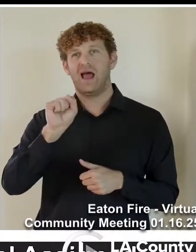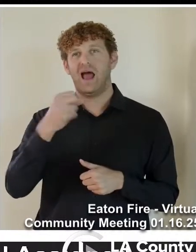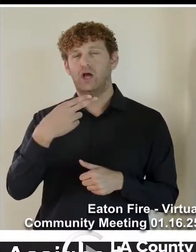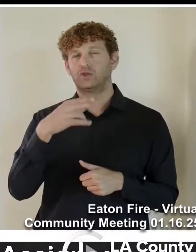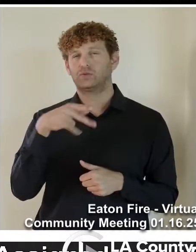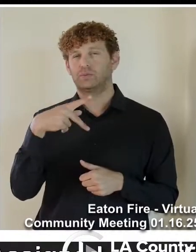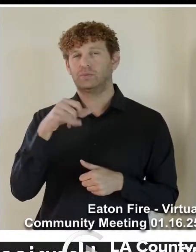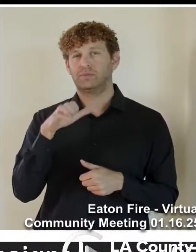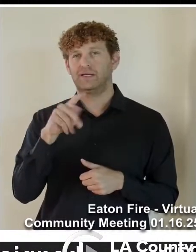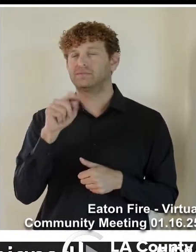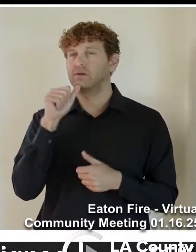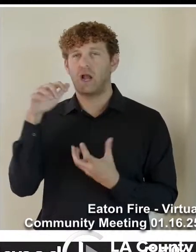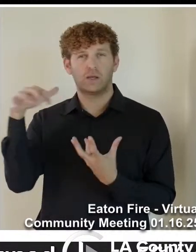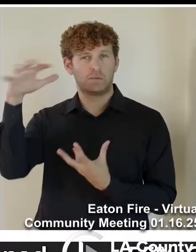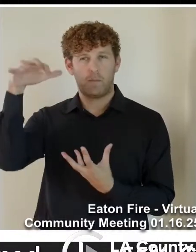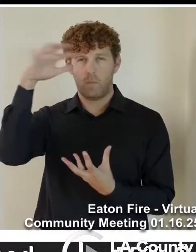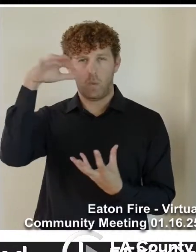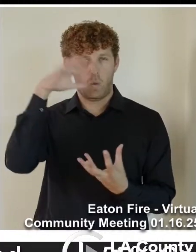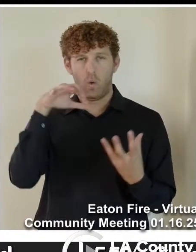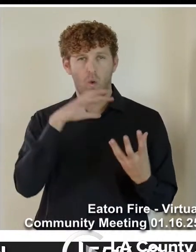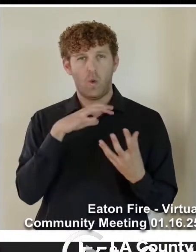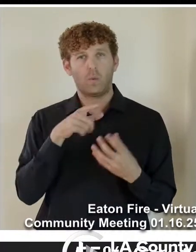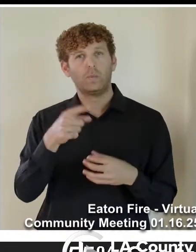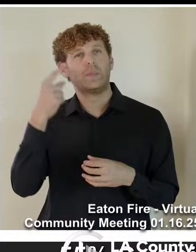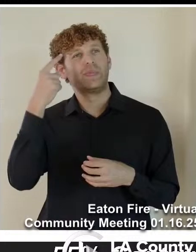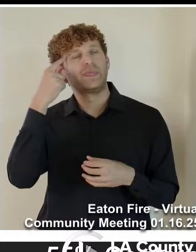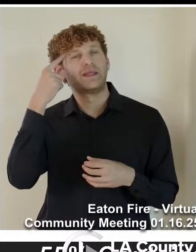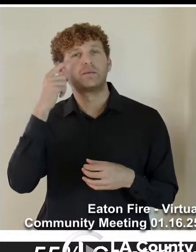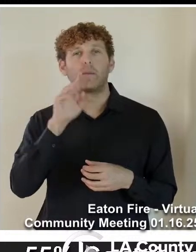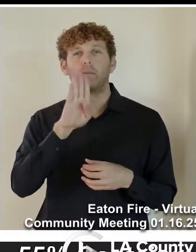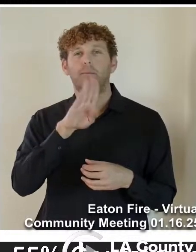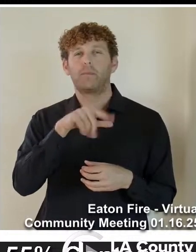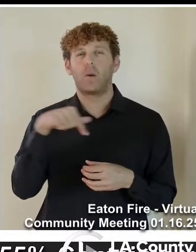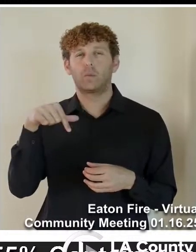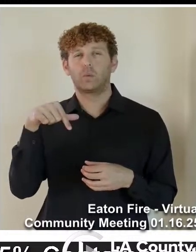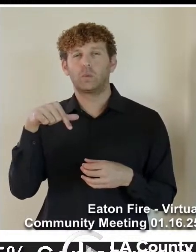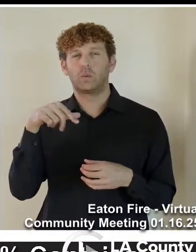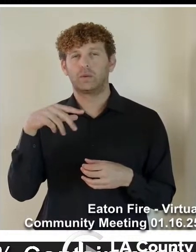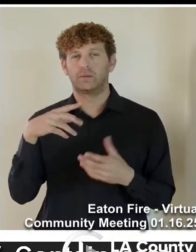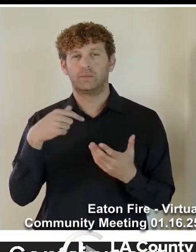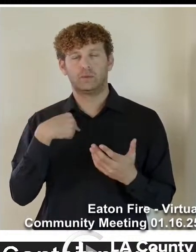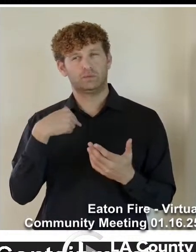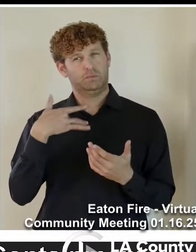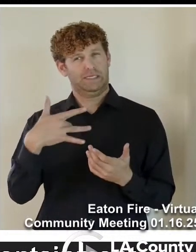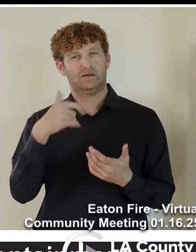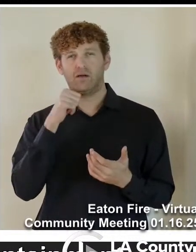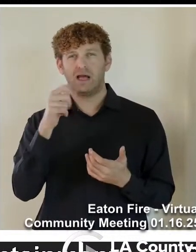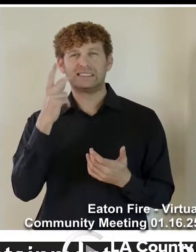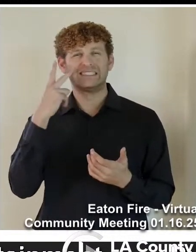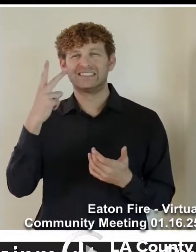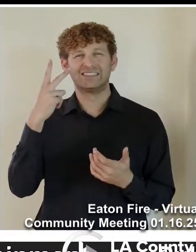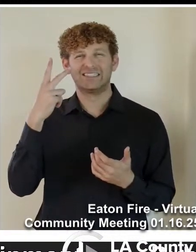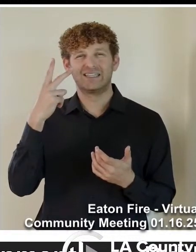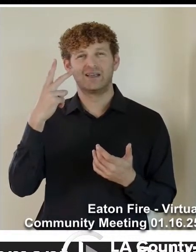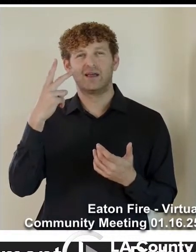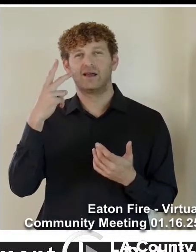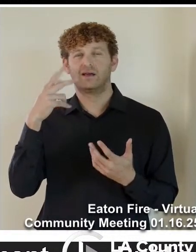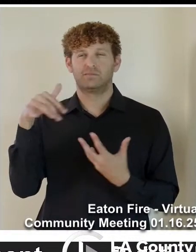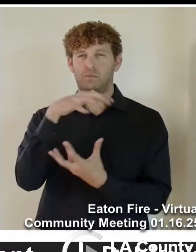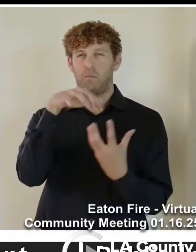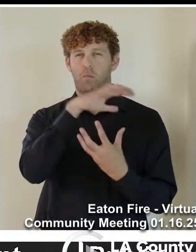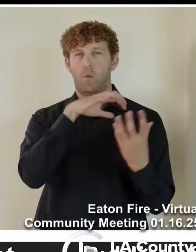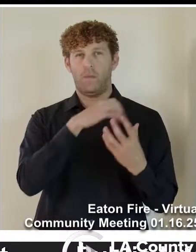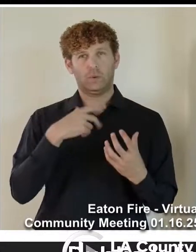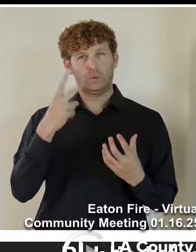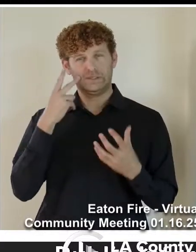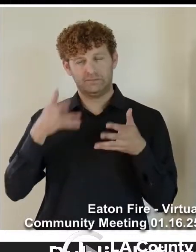of a barbecue. Once you get the coals ready, you don't really see any smoke, just heat waves. So that presents